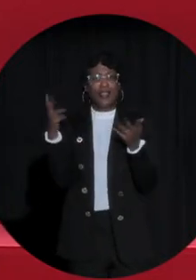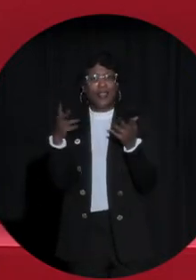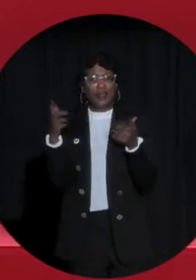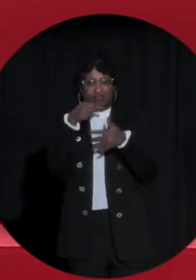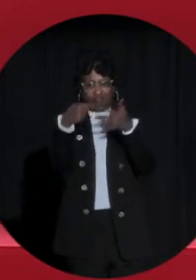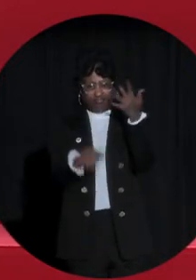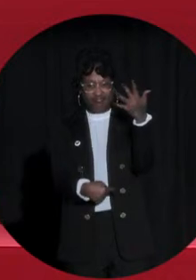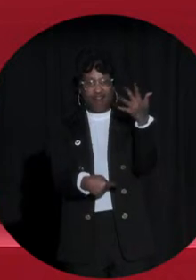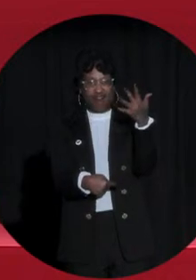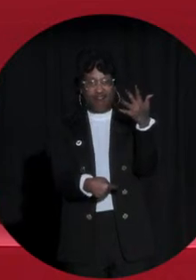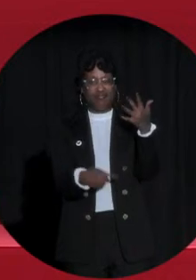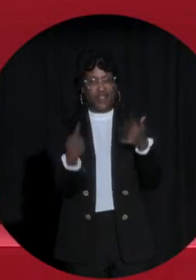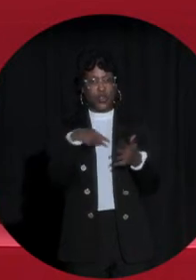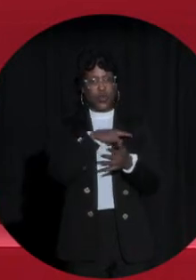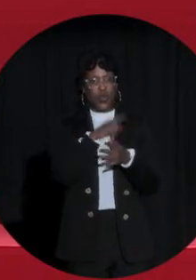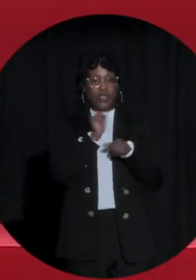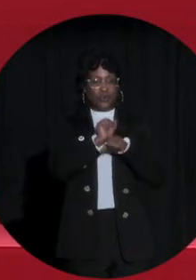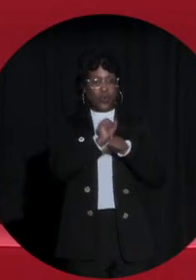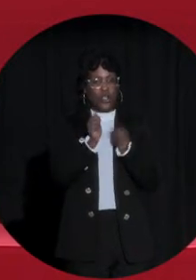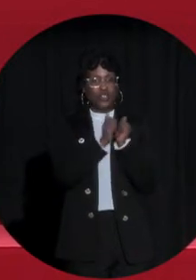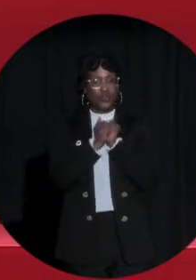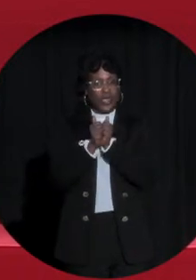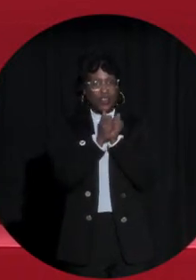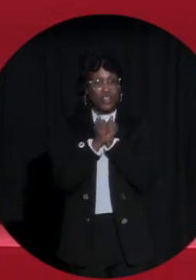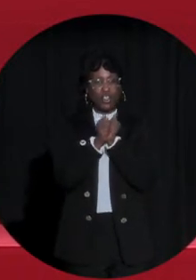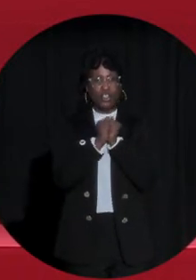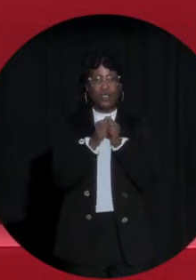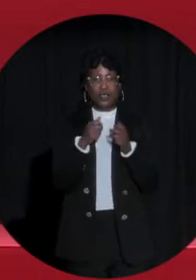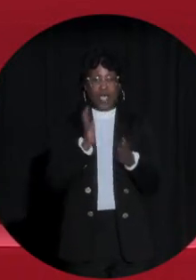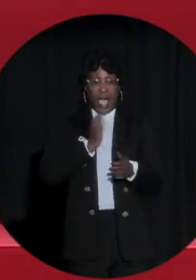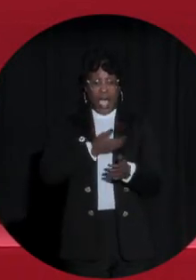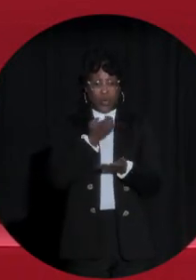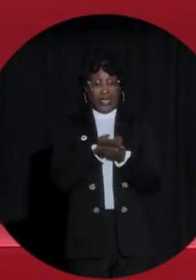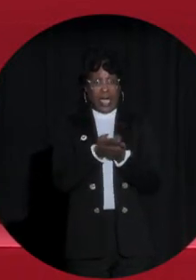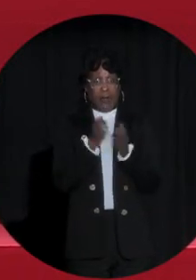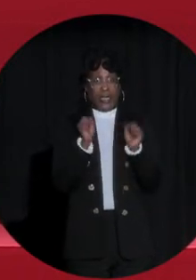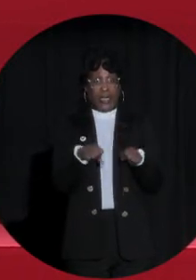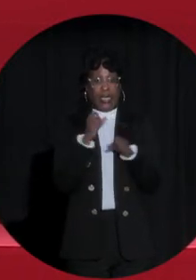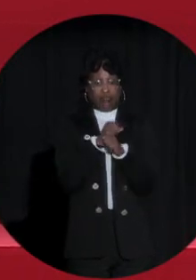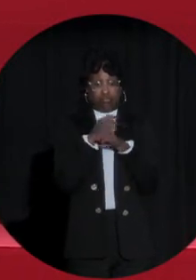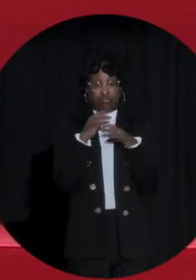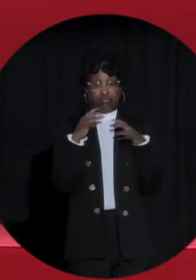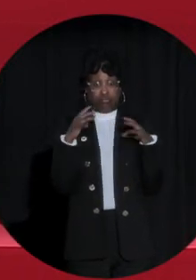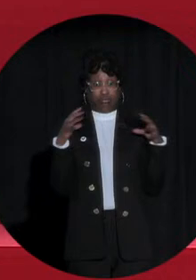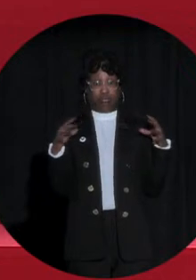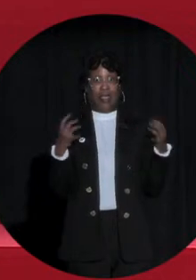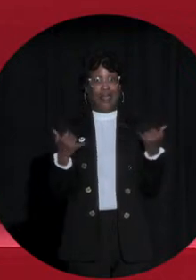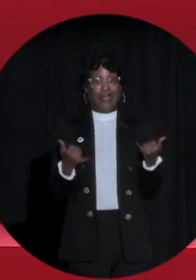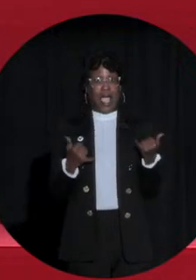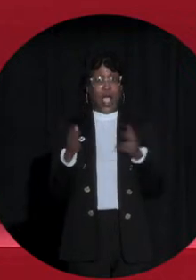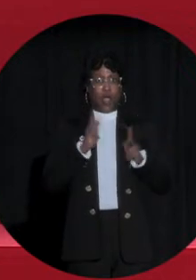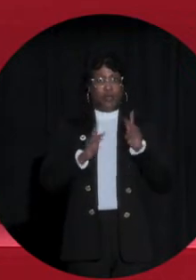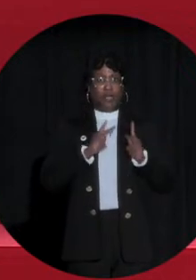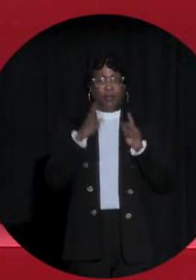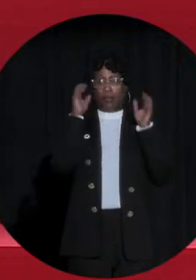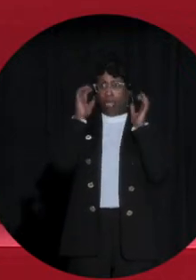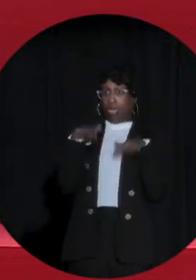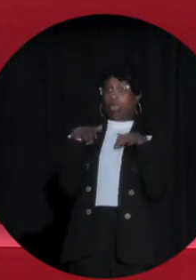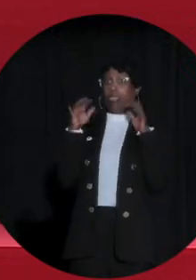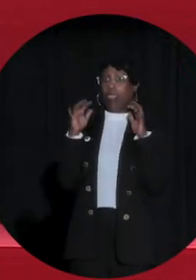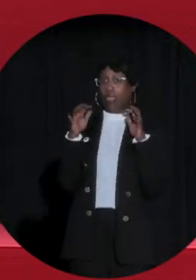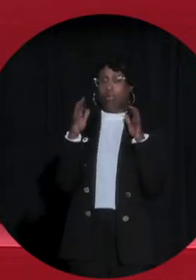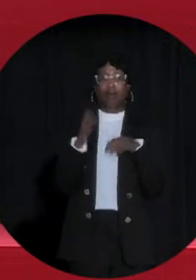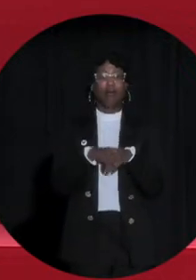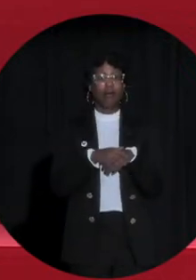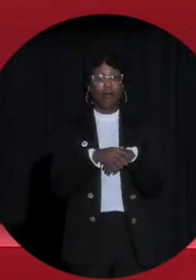labor together to invest in growing our economy on a scale our county has never seen before. Hear me on this when I